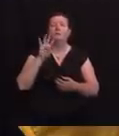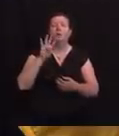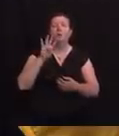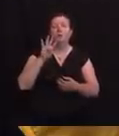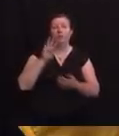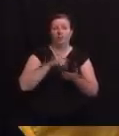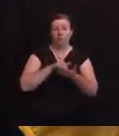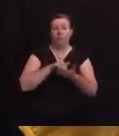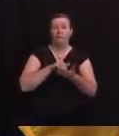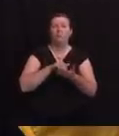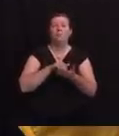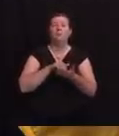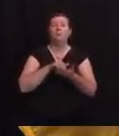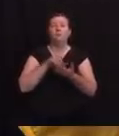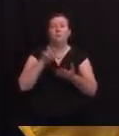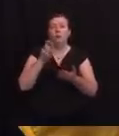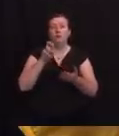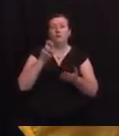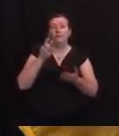104,253.